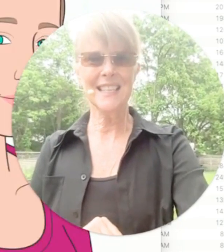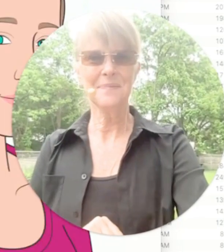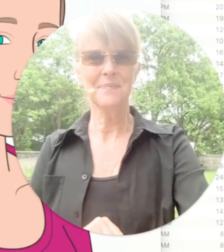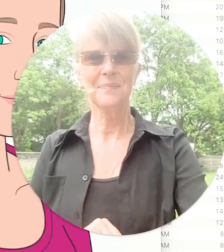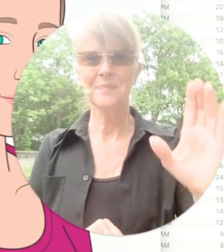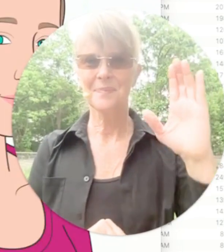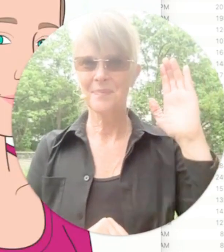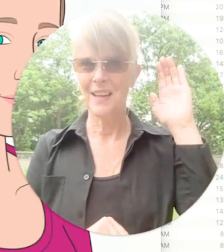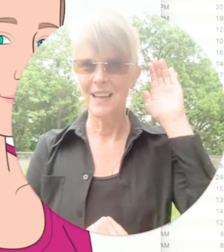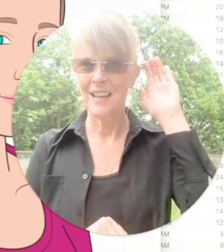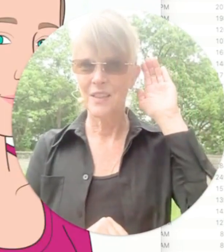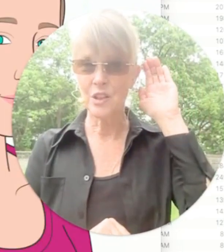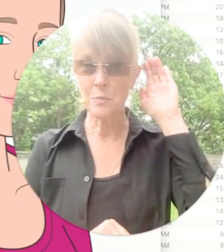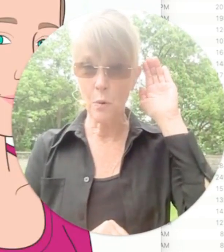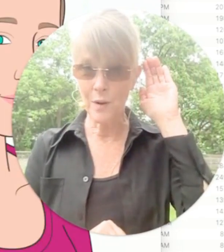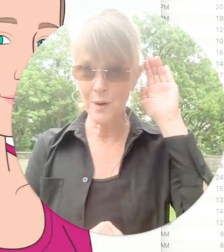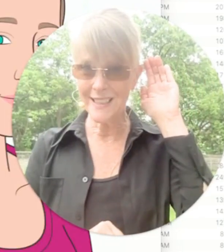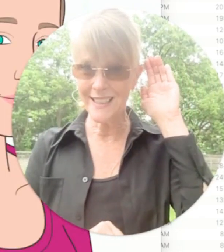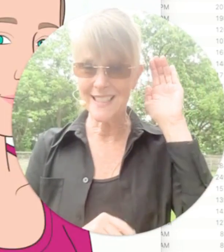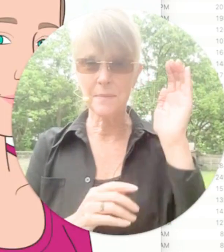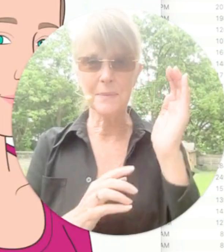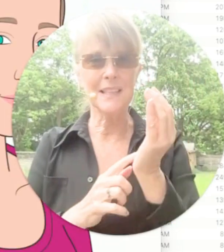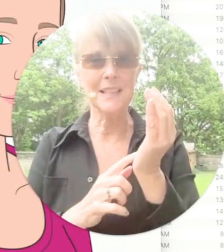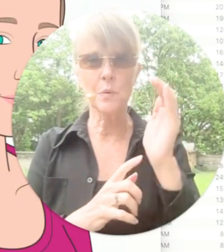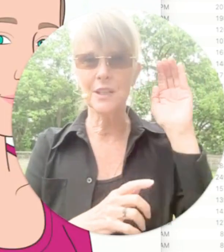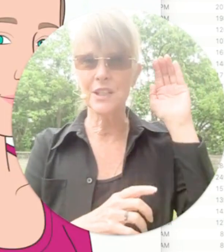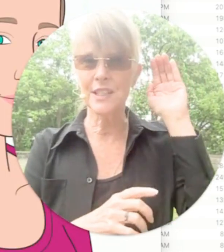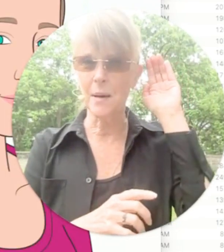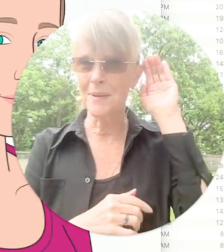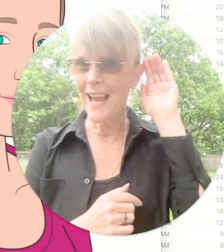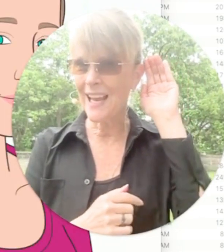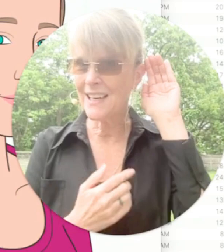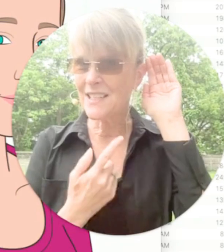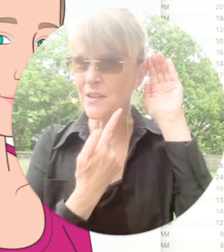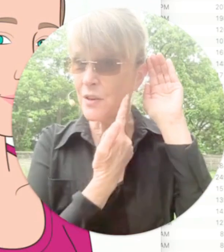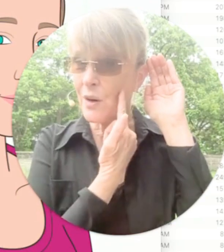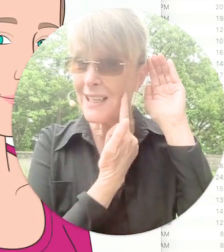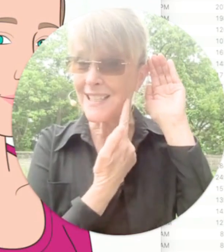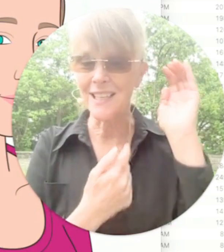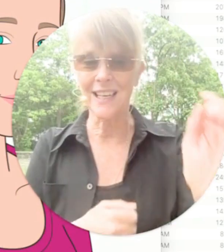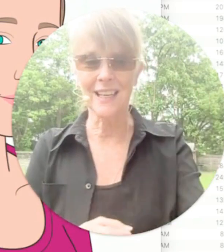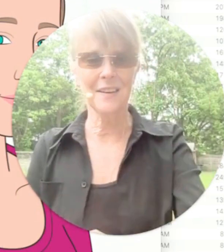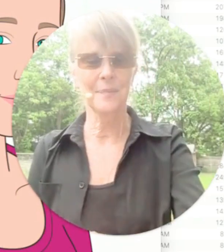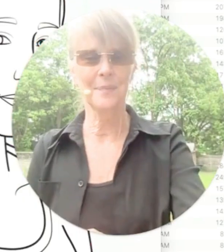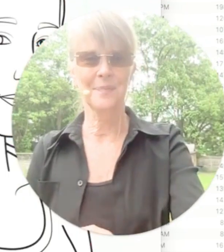Listen. There's more than one listen, but this is one. Just cup the hand as if you are